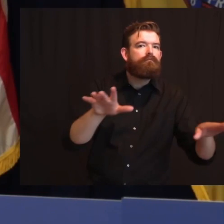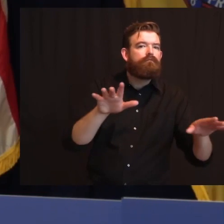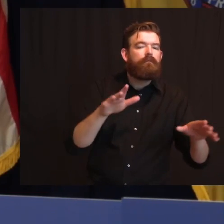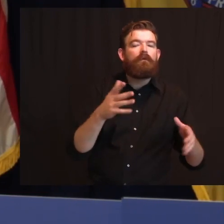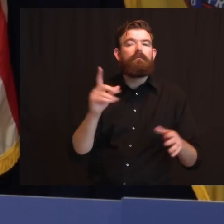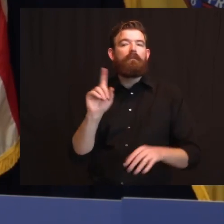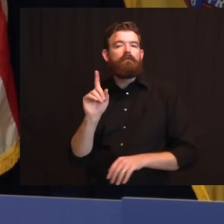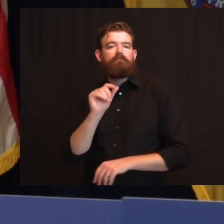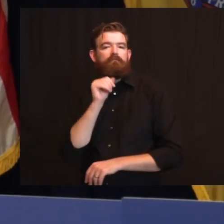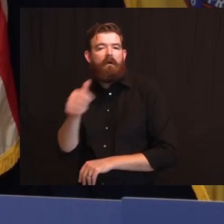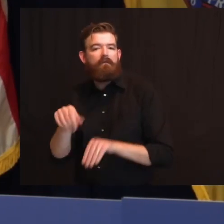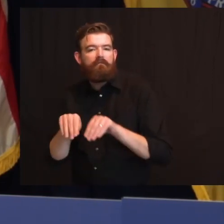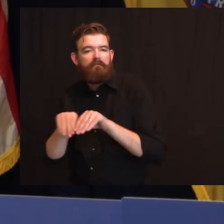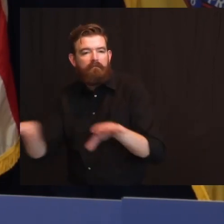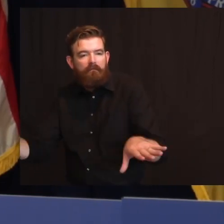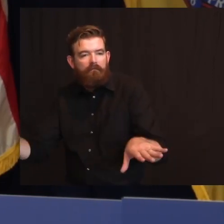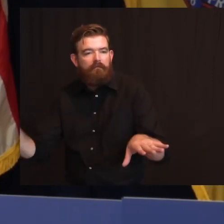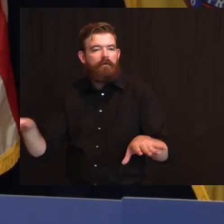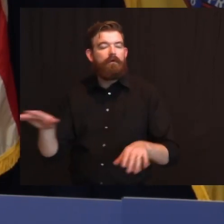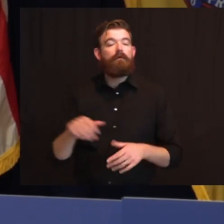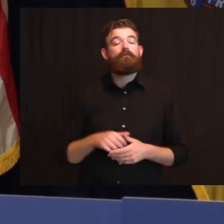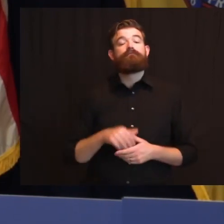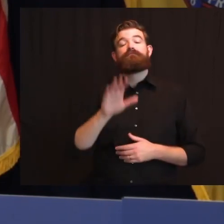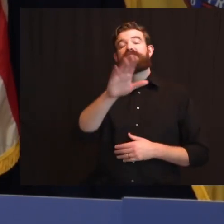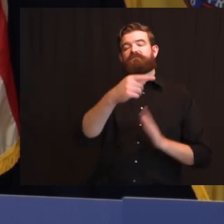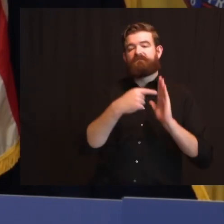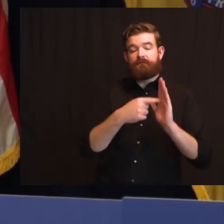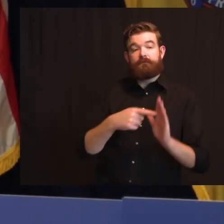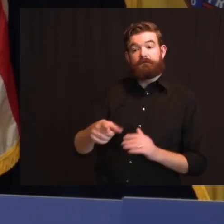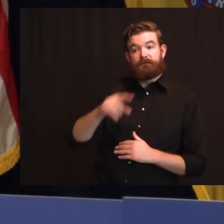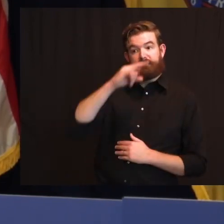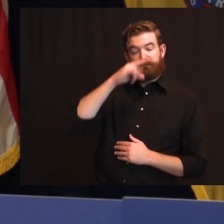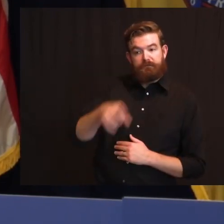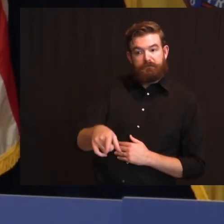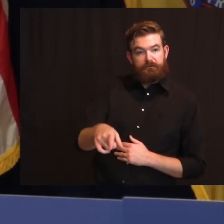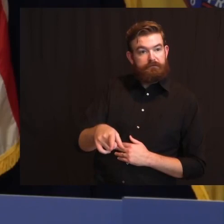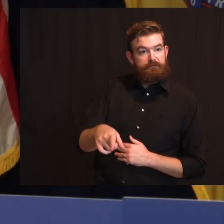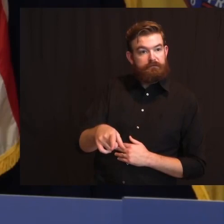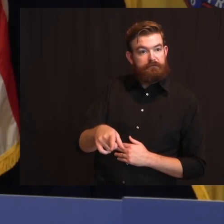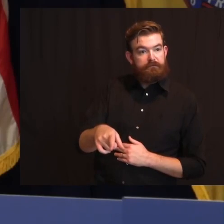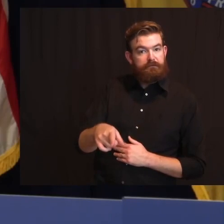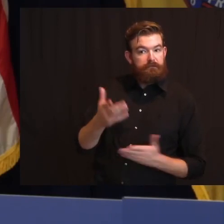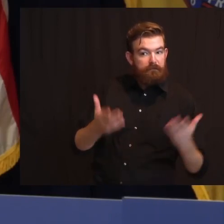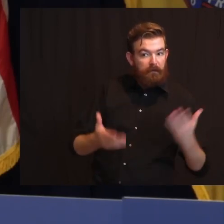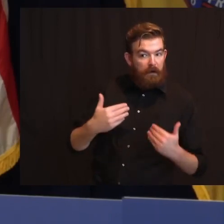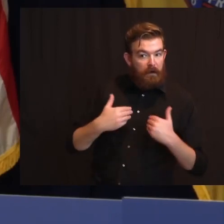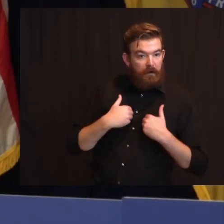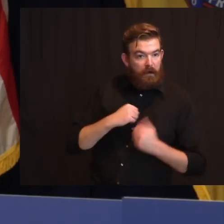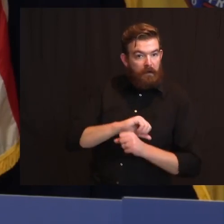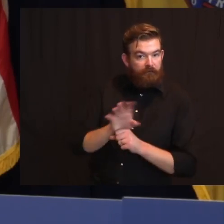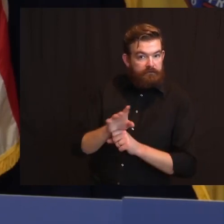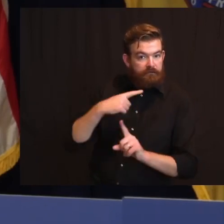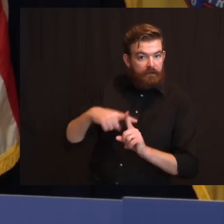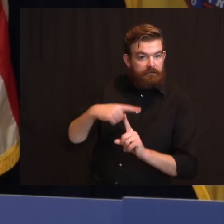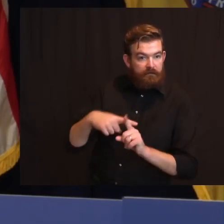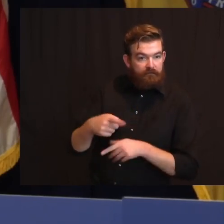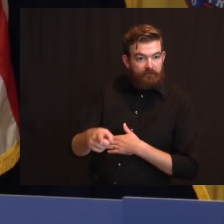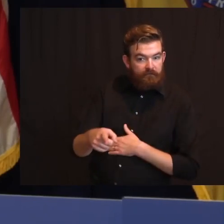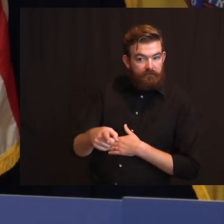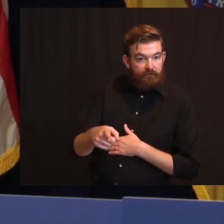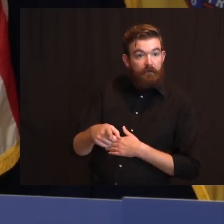that, could be COVID, but probably aren't, and you're in a very low risk district, then you don't need to treat it quite